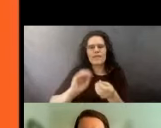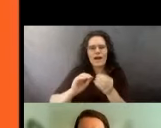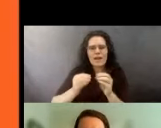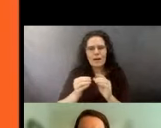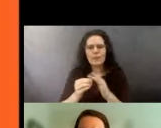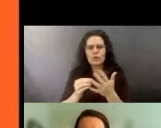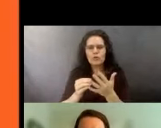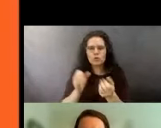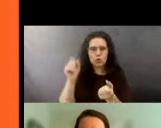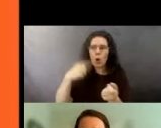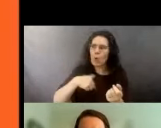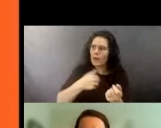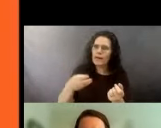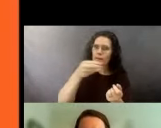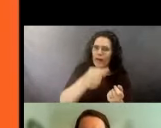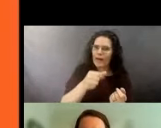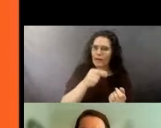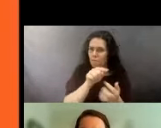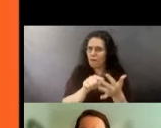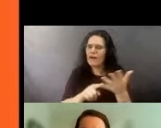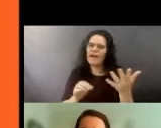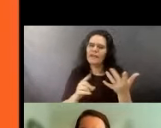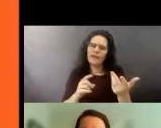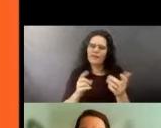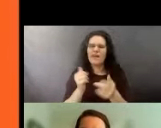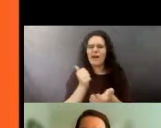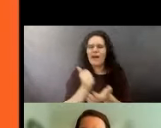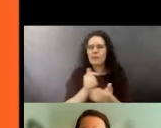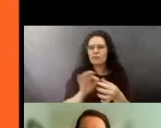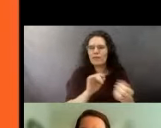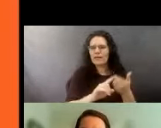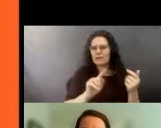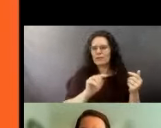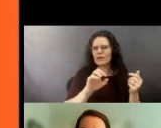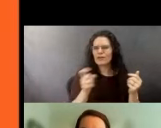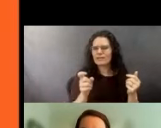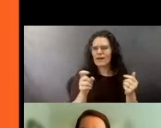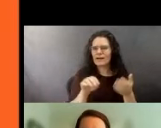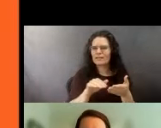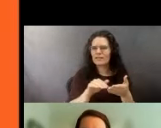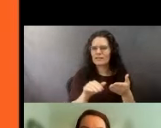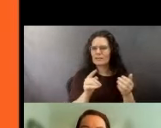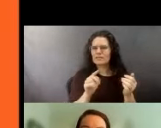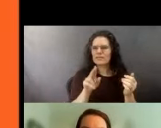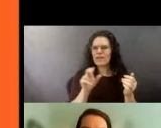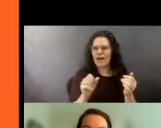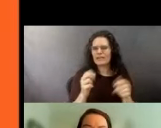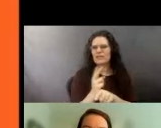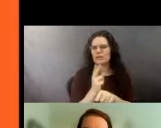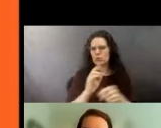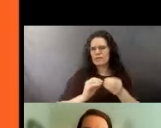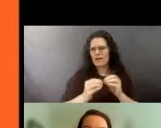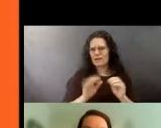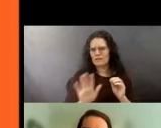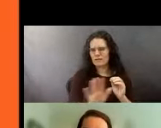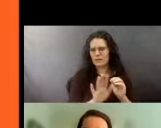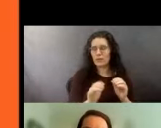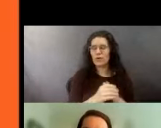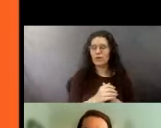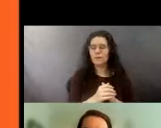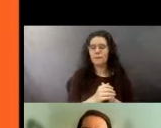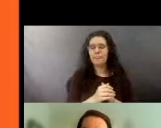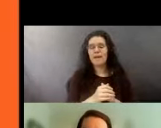tax exempt status. So there's lots of different ways to approach value when it comes to MLP. Some of it depends